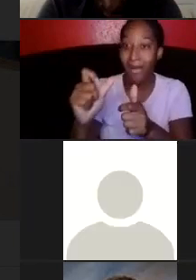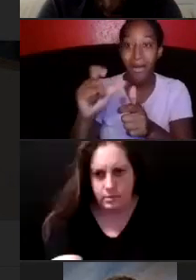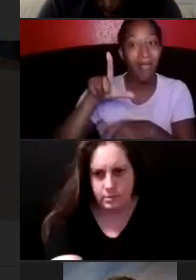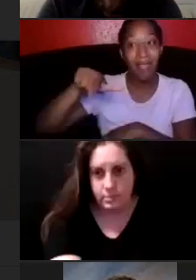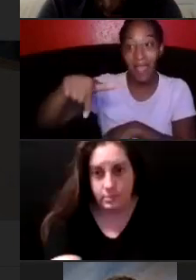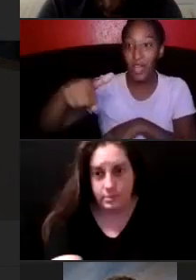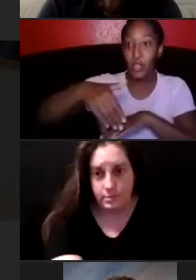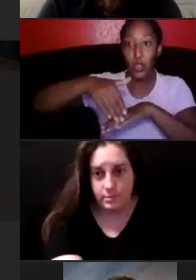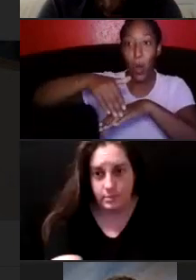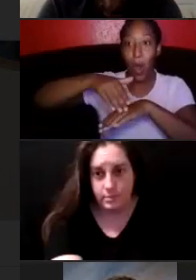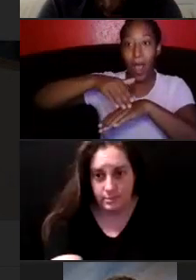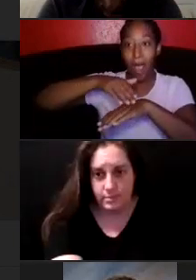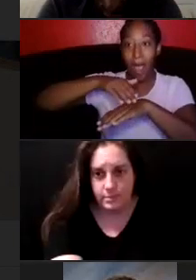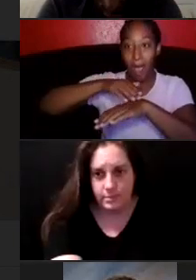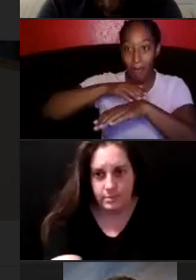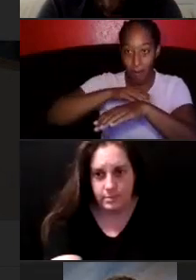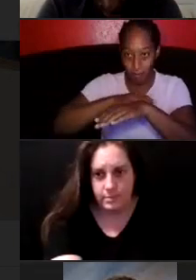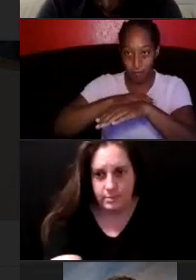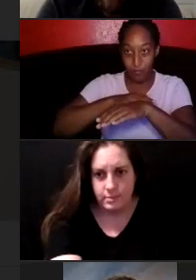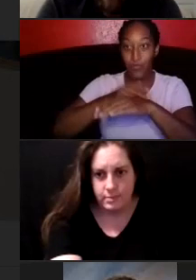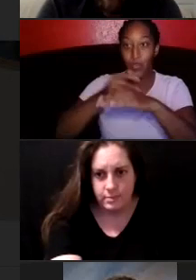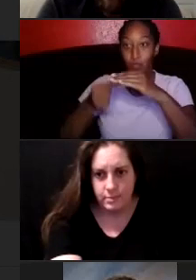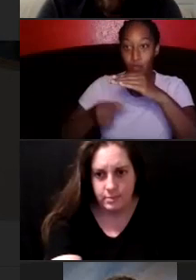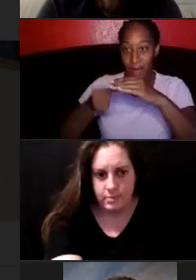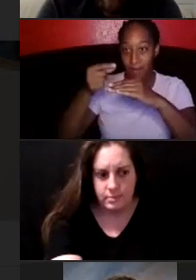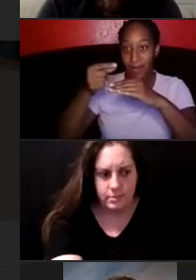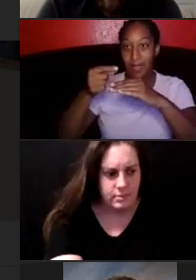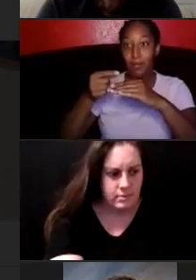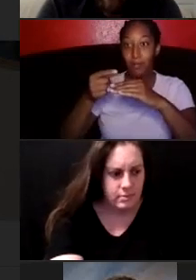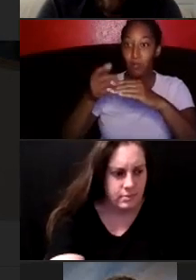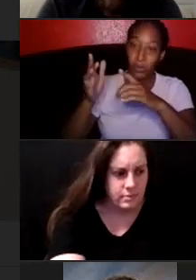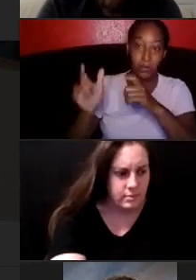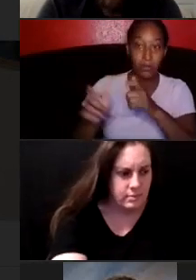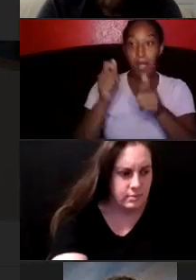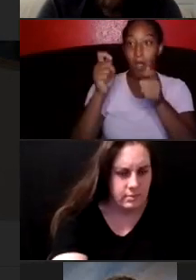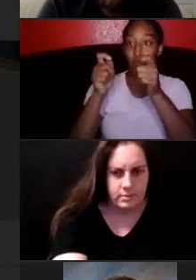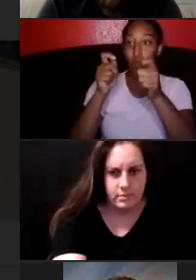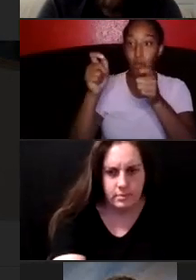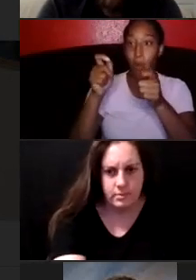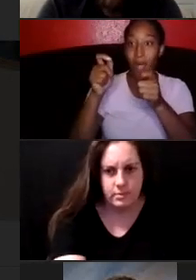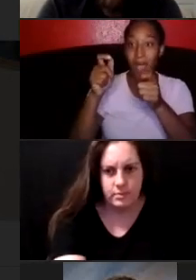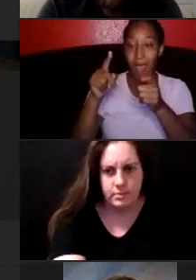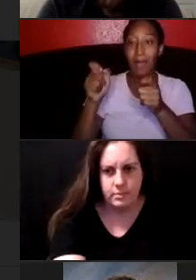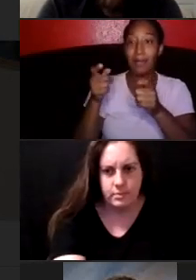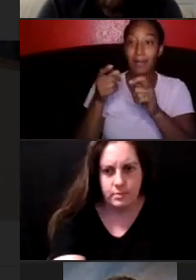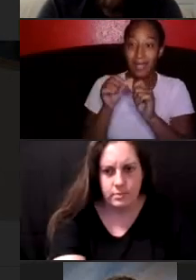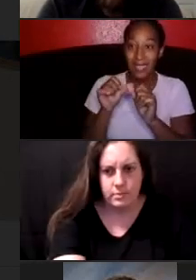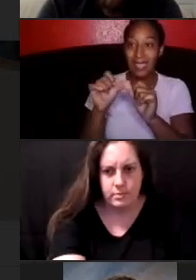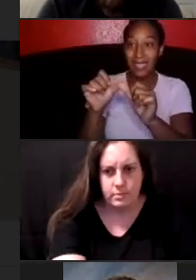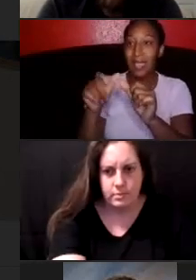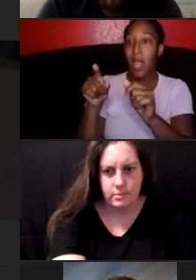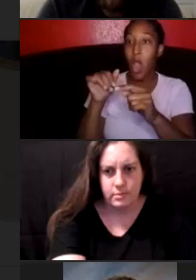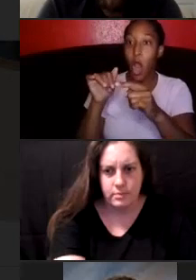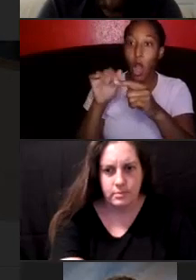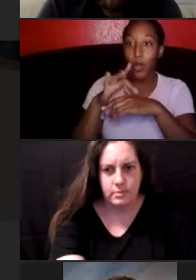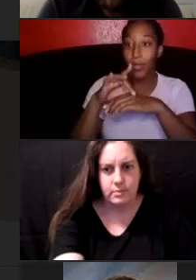point where gravity will take over and just send the Earth on a spiral into the sun.